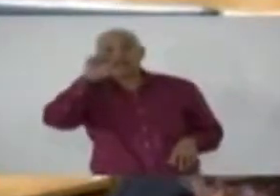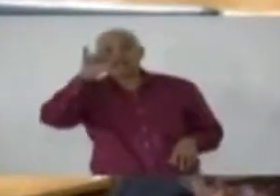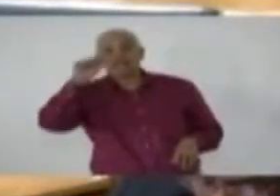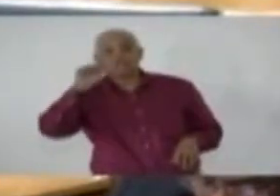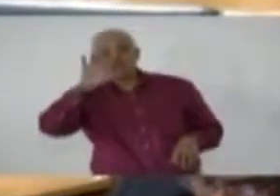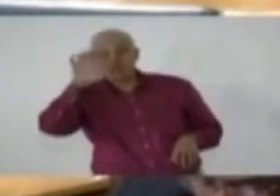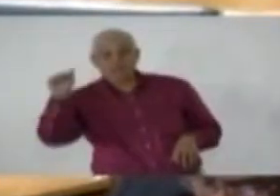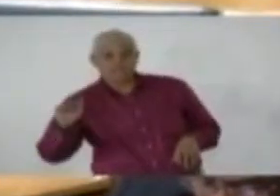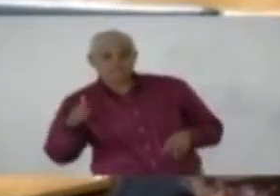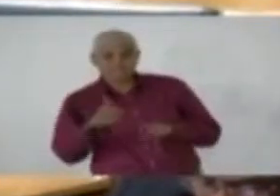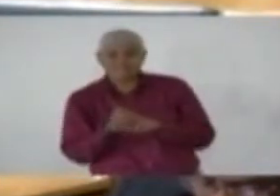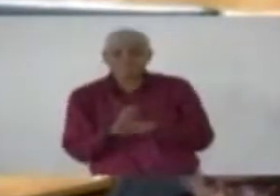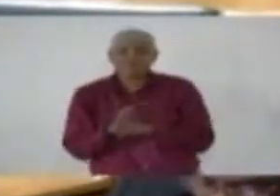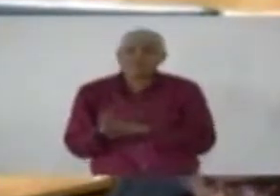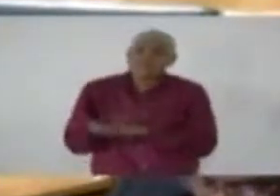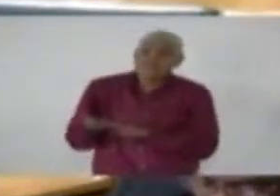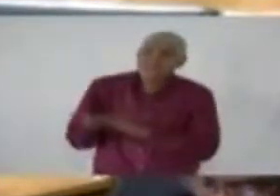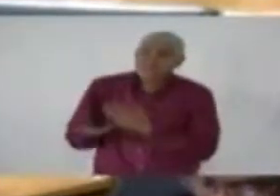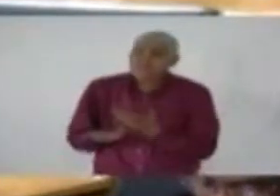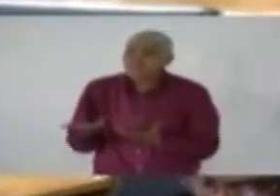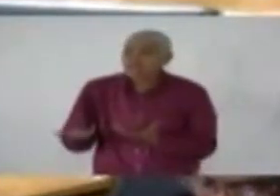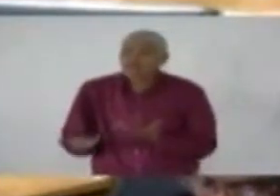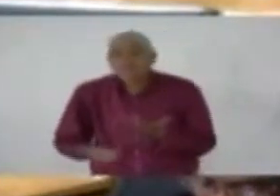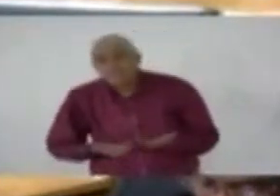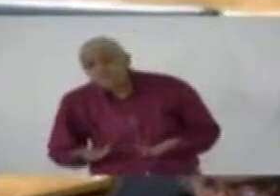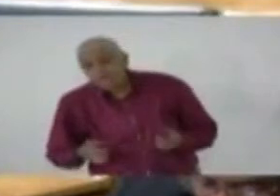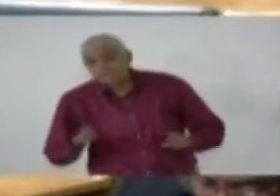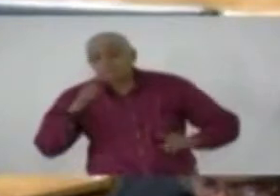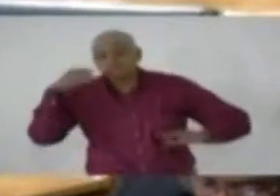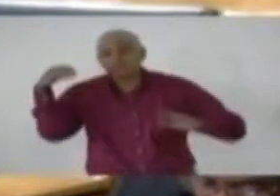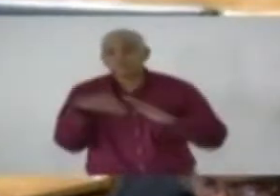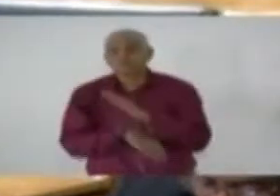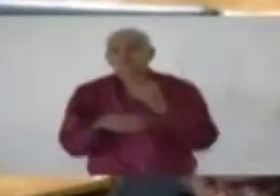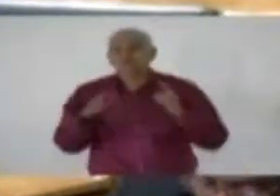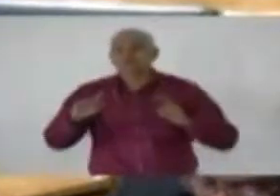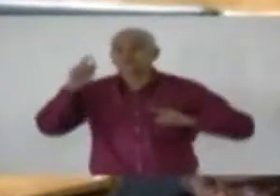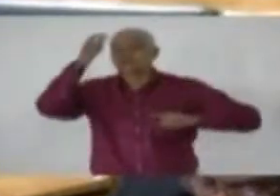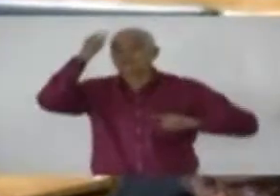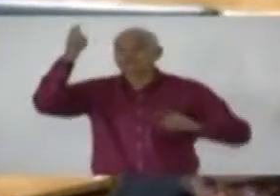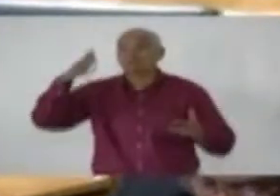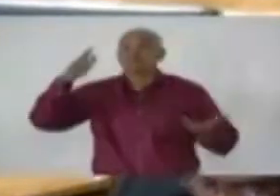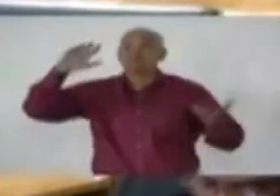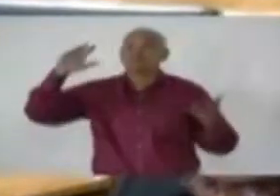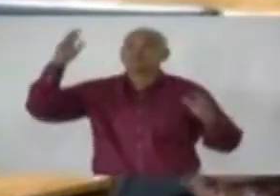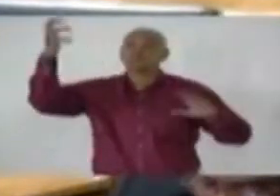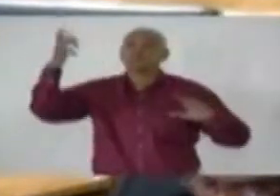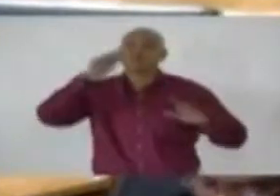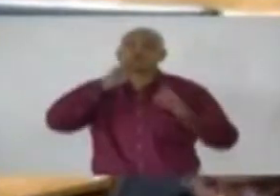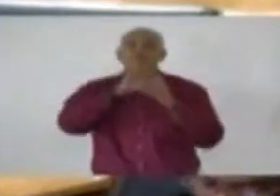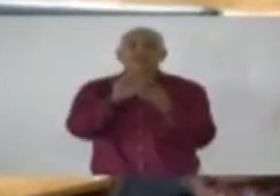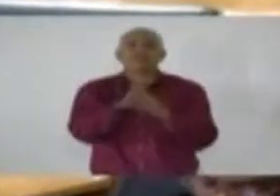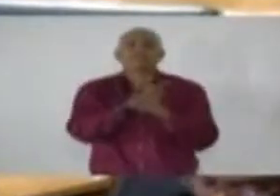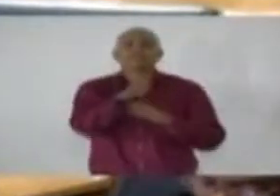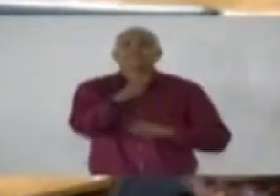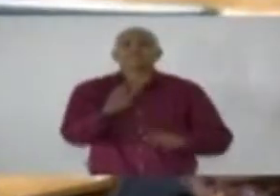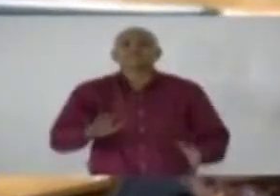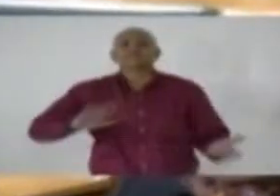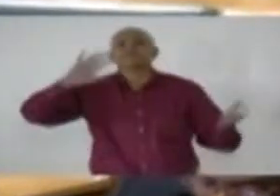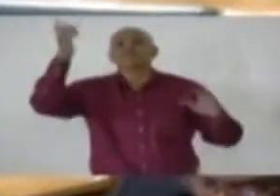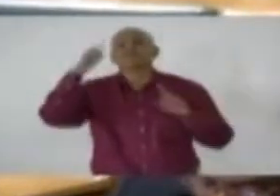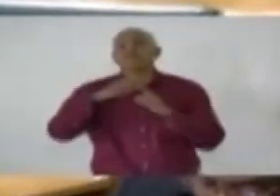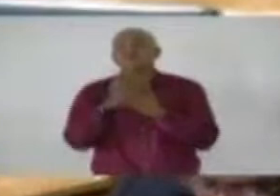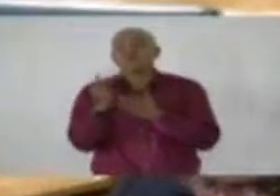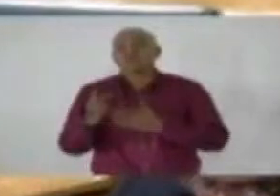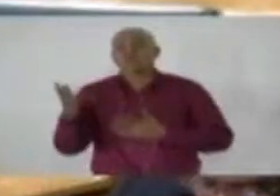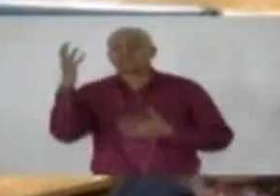been unable to function well, and we see the downfall of governments as a result of those business upheavals and